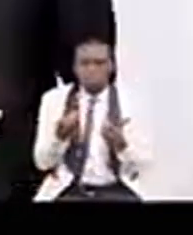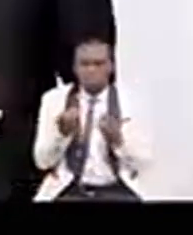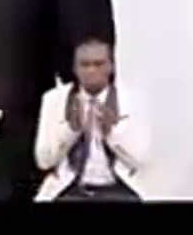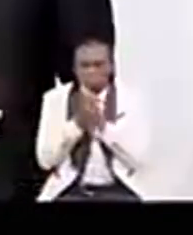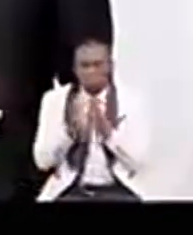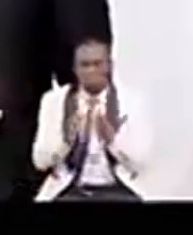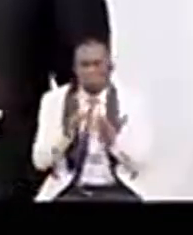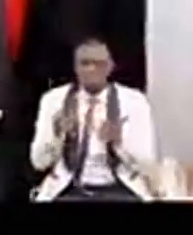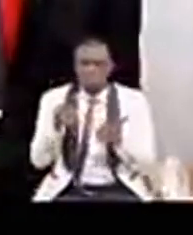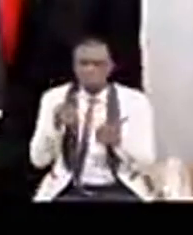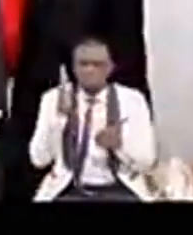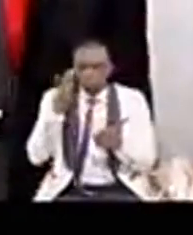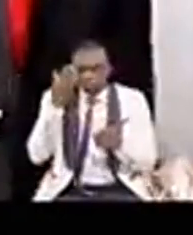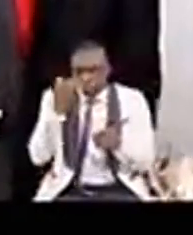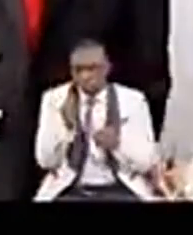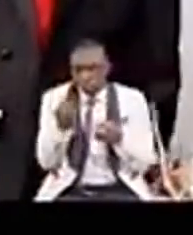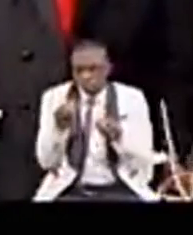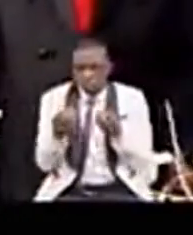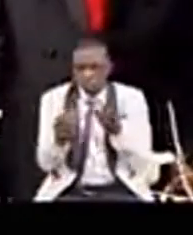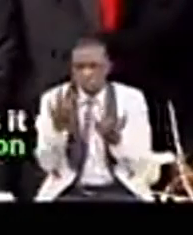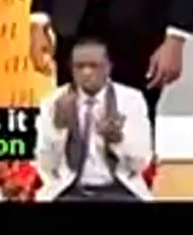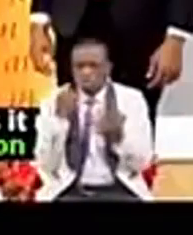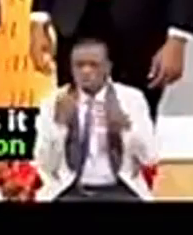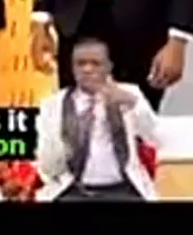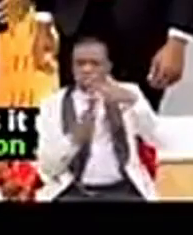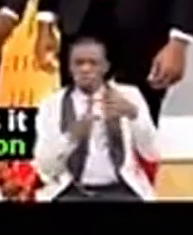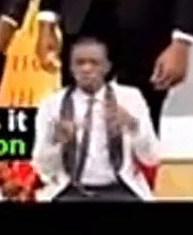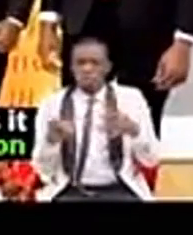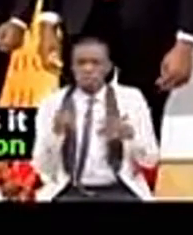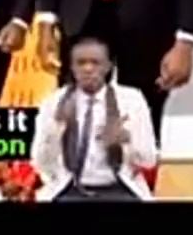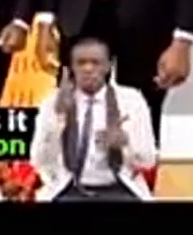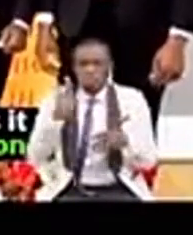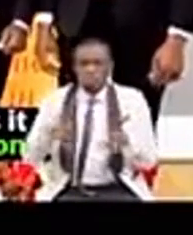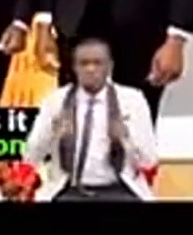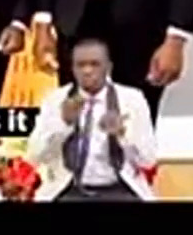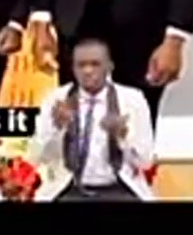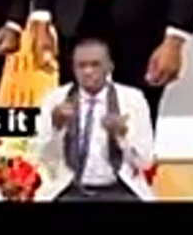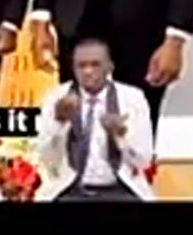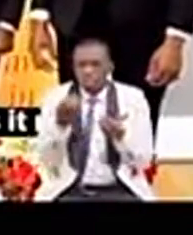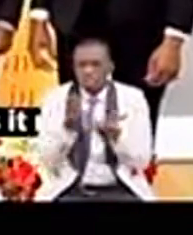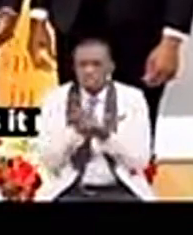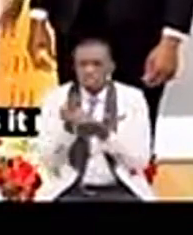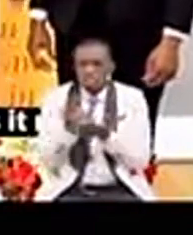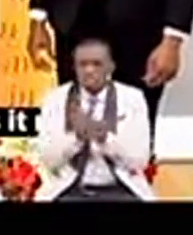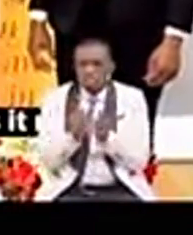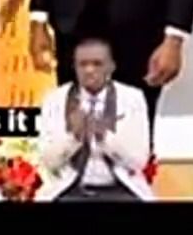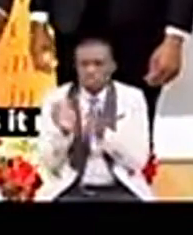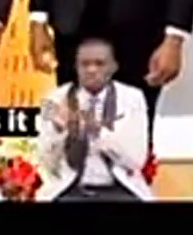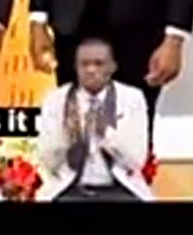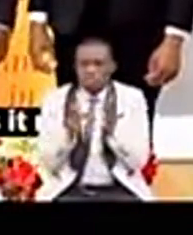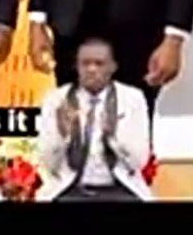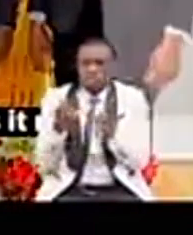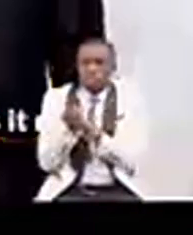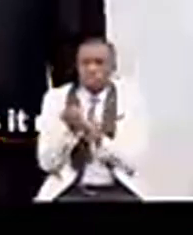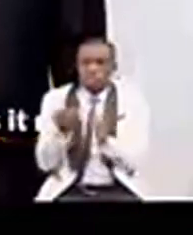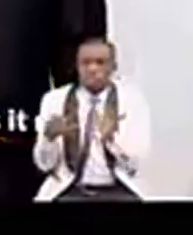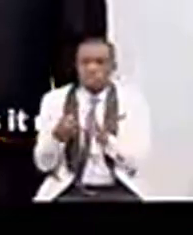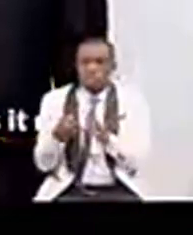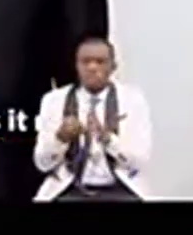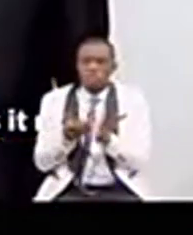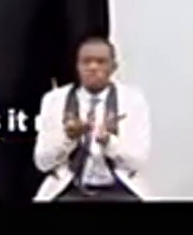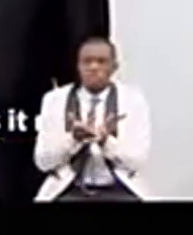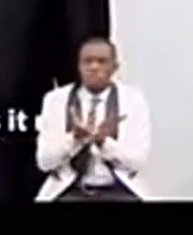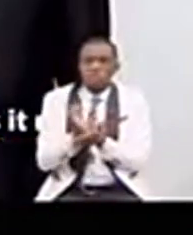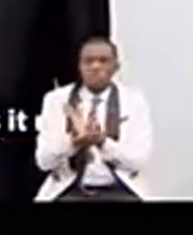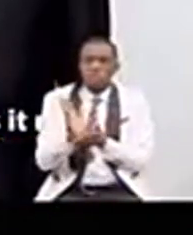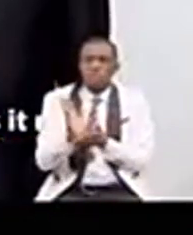in. Know a little fire is burning. You will find a little talk with Jesus. Makes things